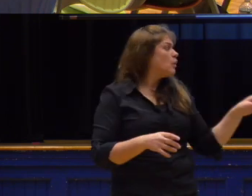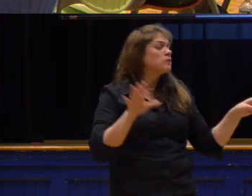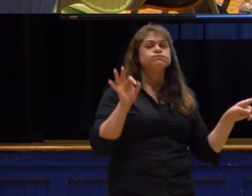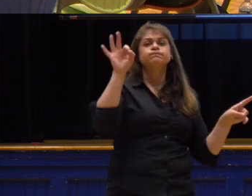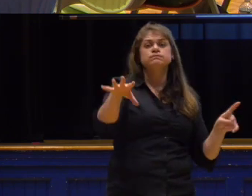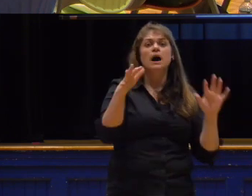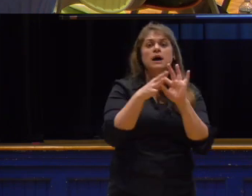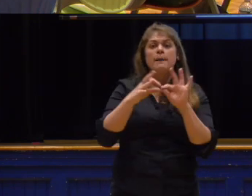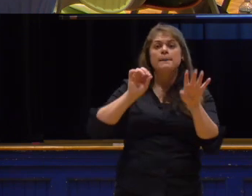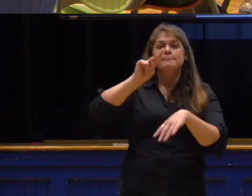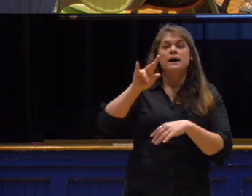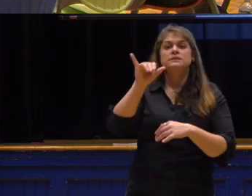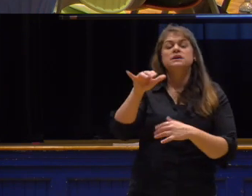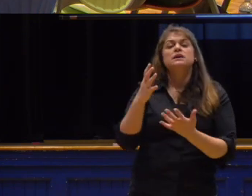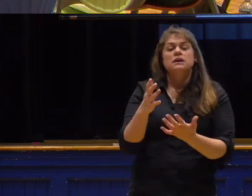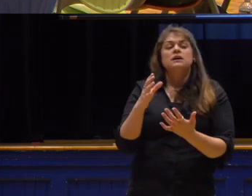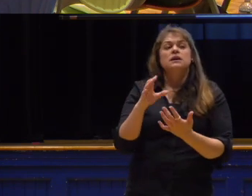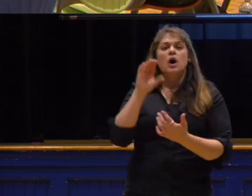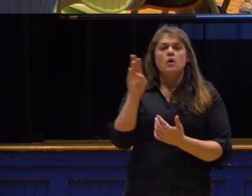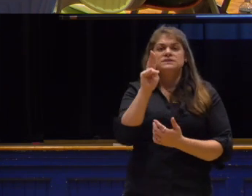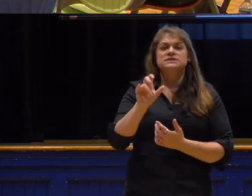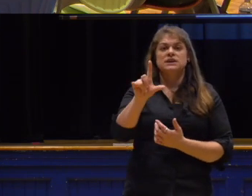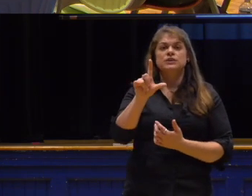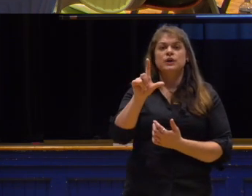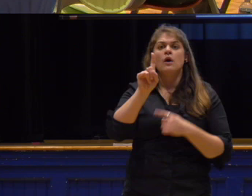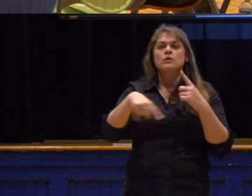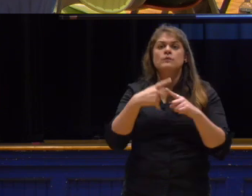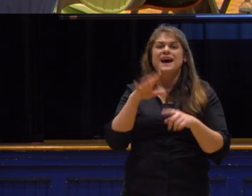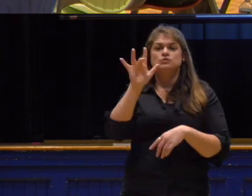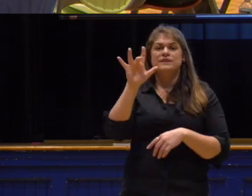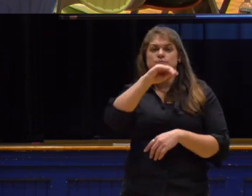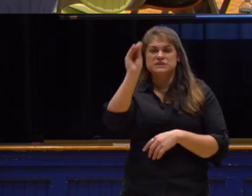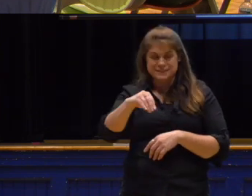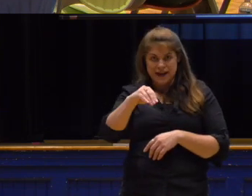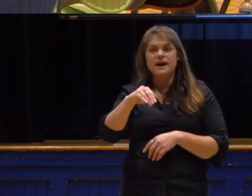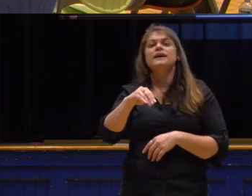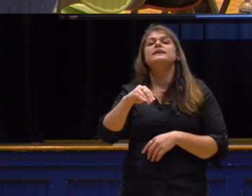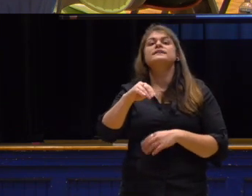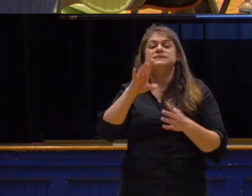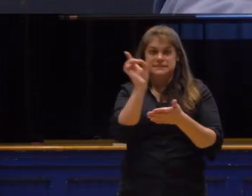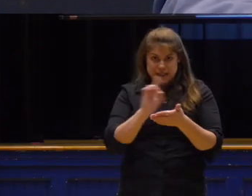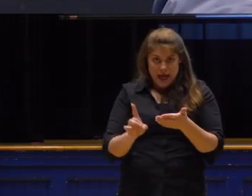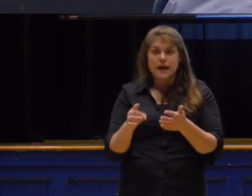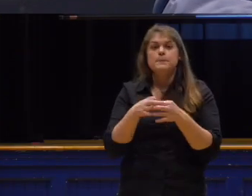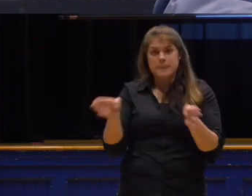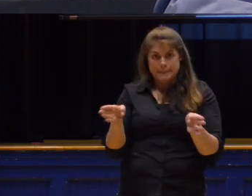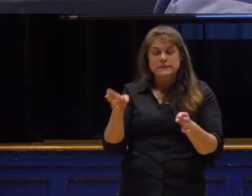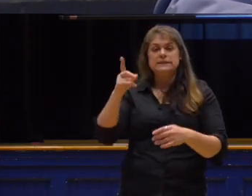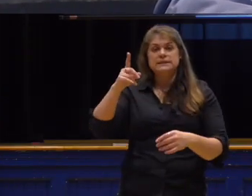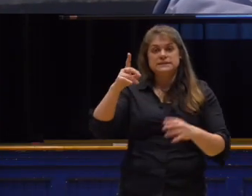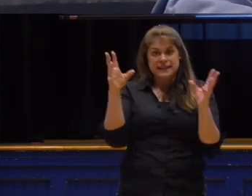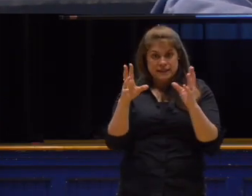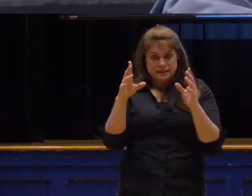Just a quick comment on that. Fuss and O'Neill, when we had the 25% design public hearing,